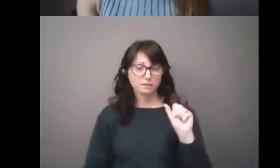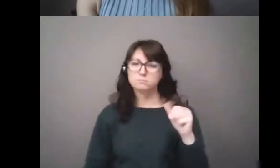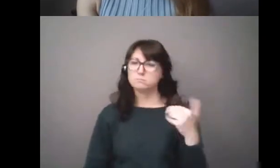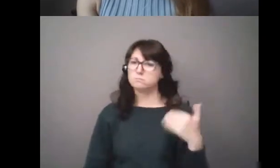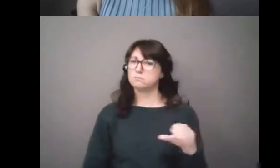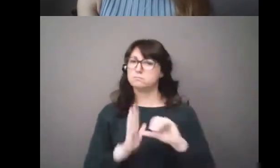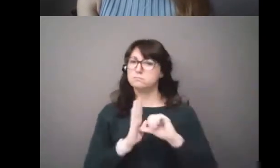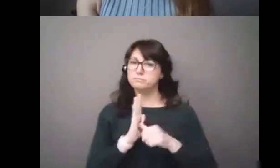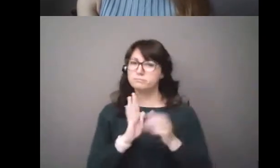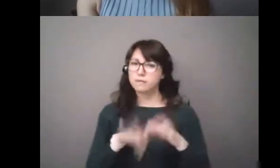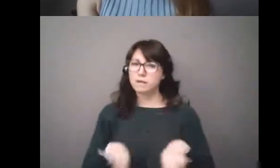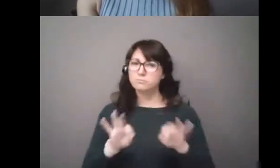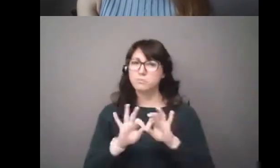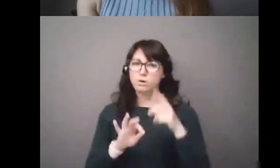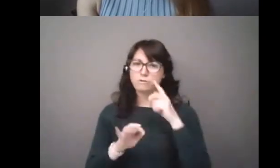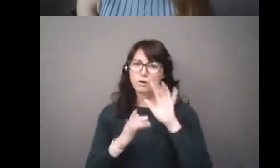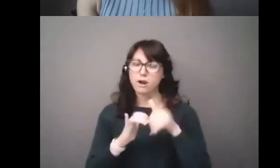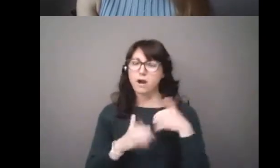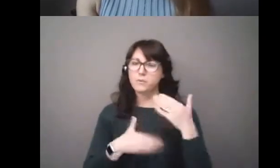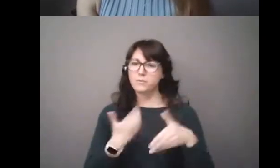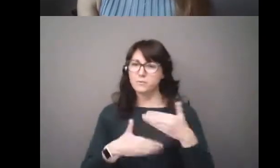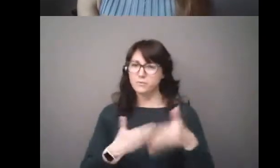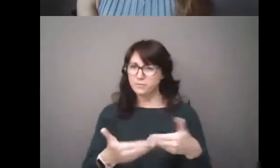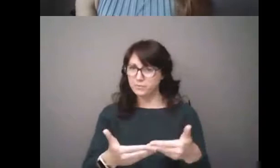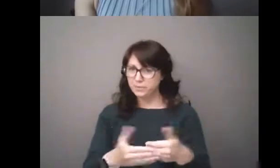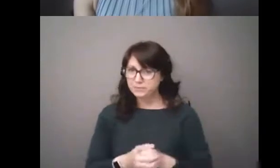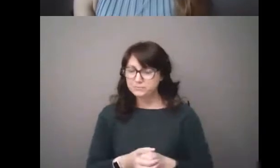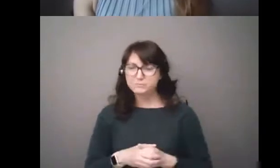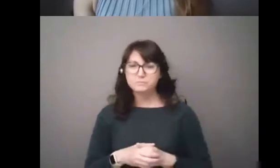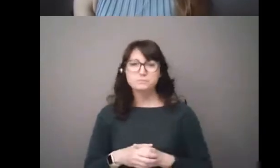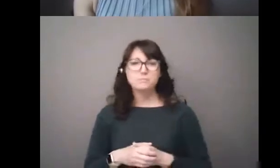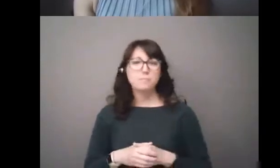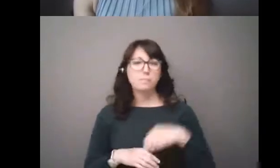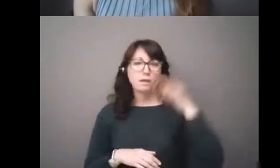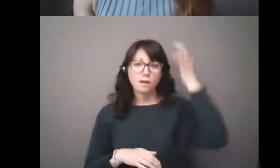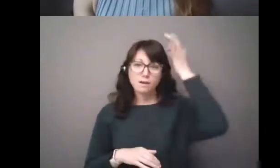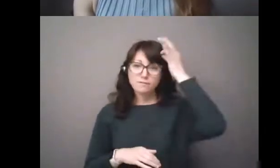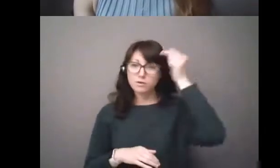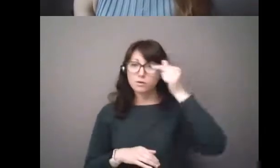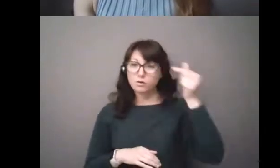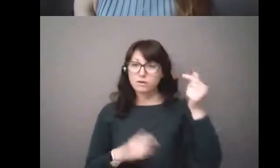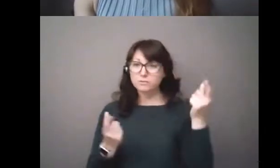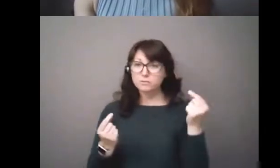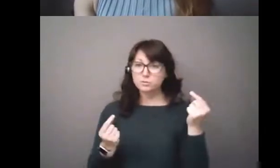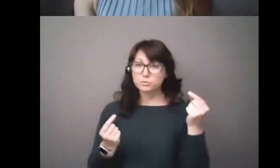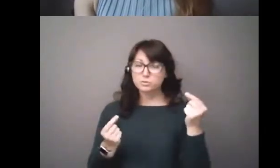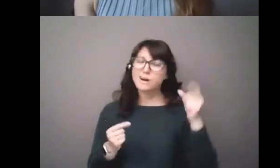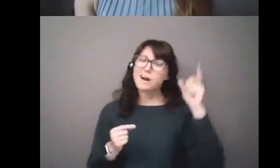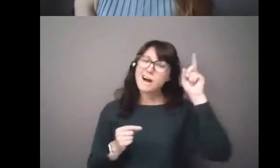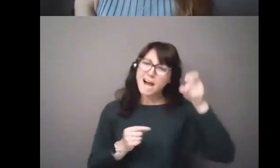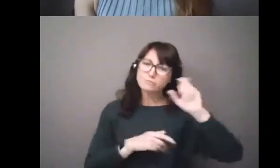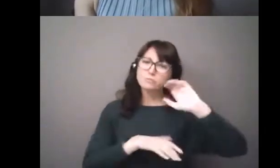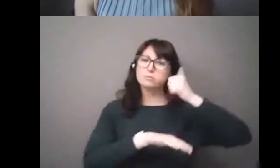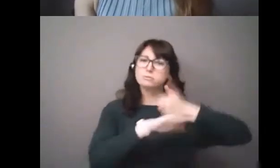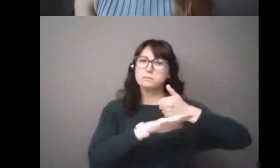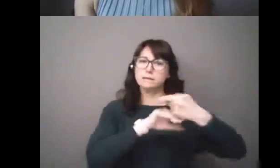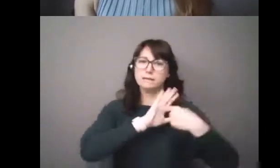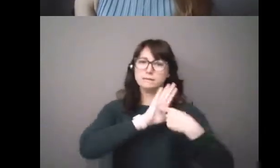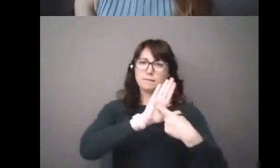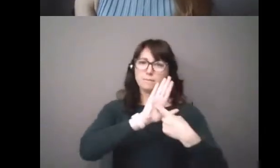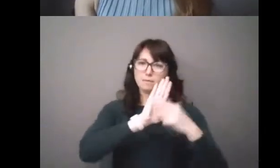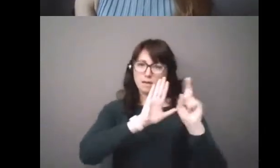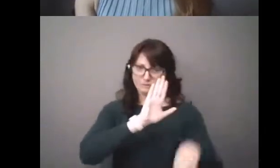move forward with this opportunity, the feds have to tell the story. And it has to